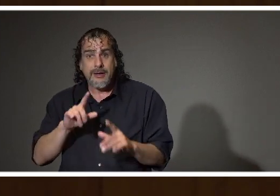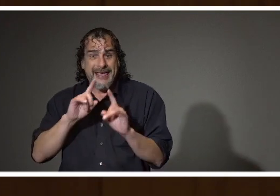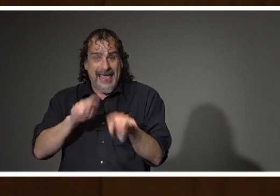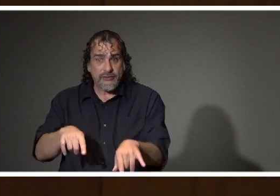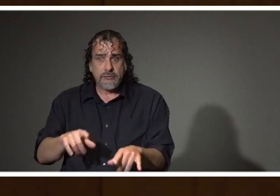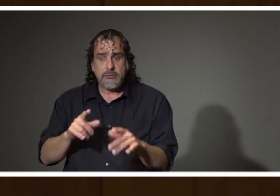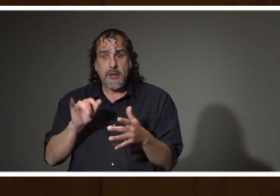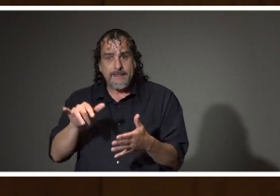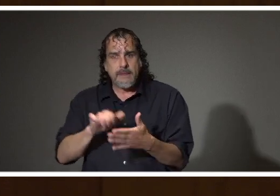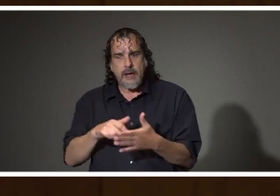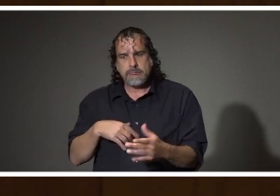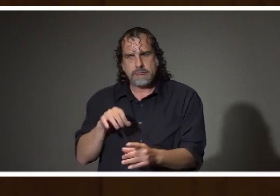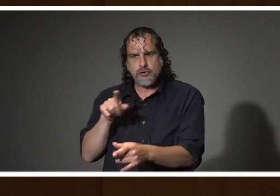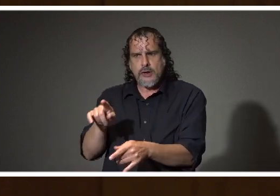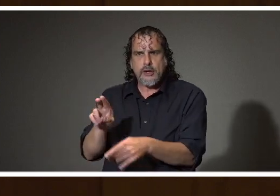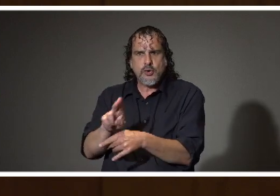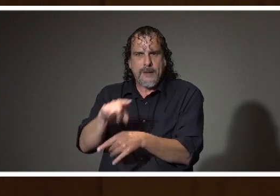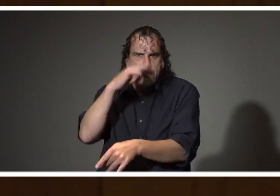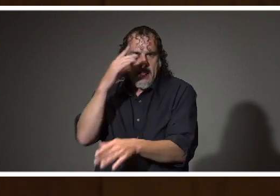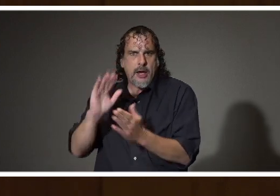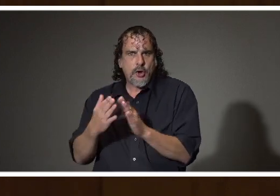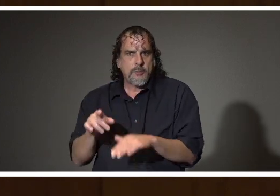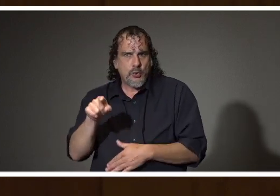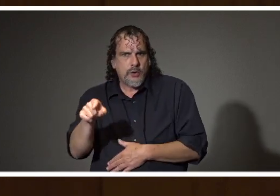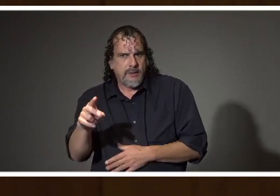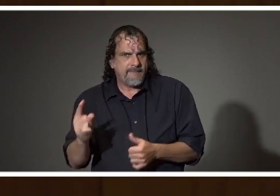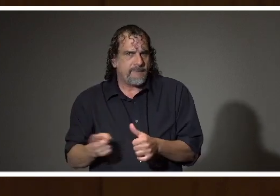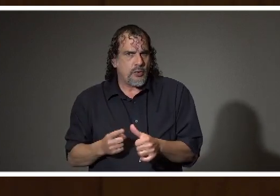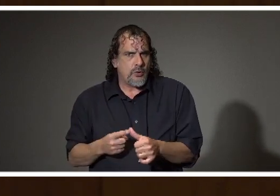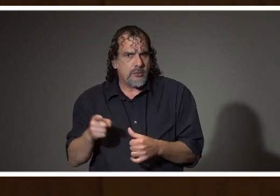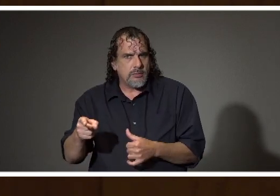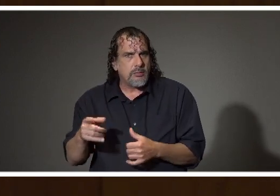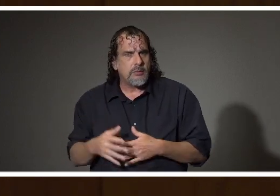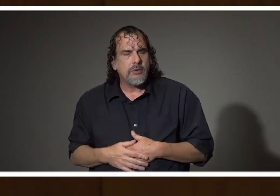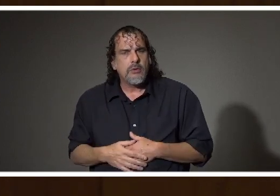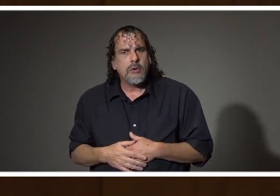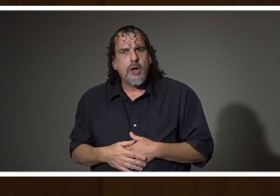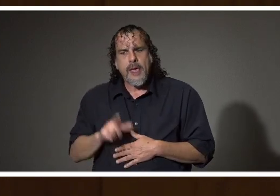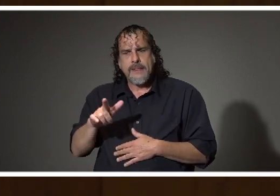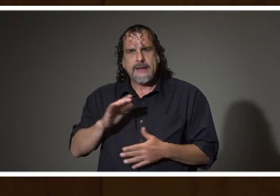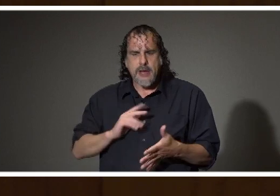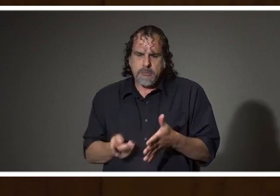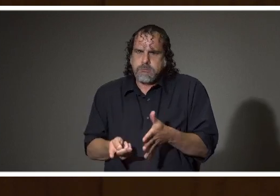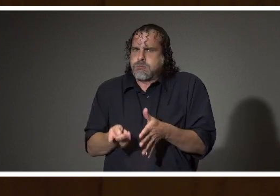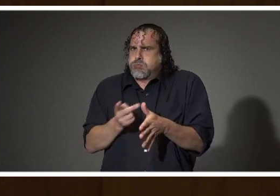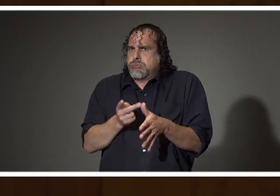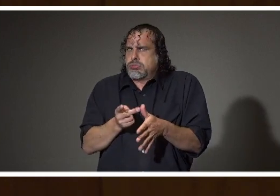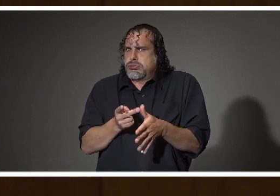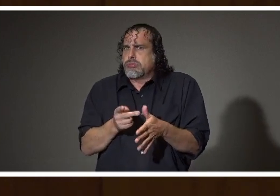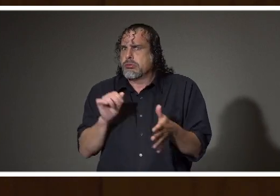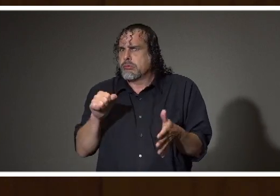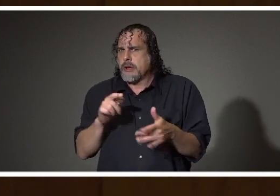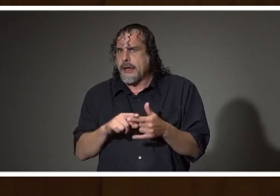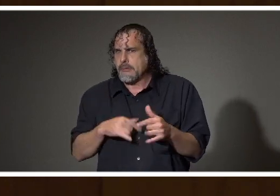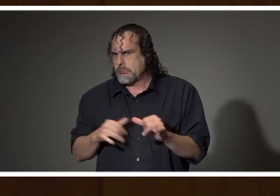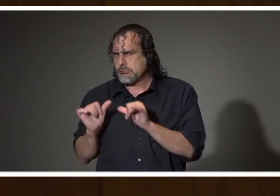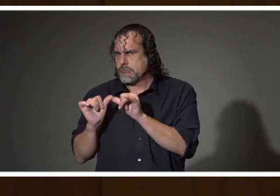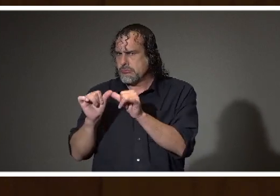in the Black community. So it is absolutely one of our main priorities, and it will continue to